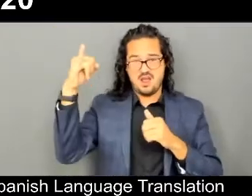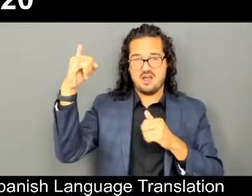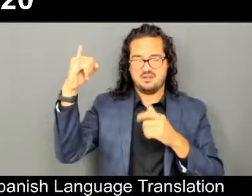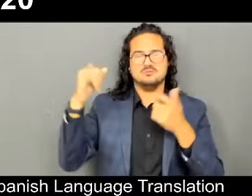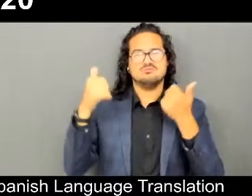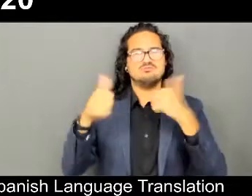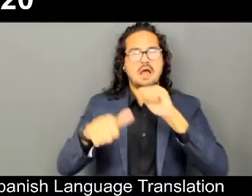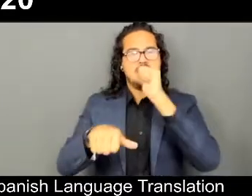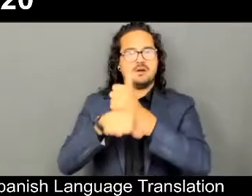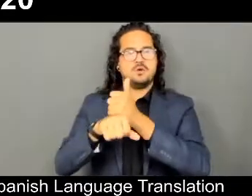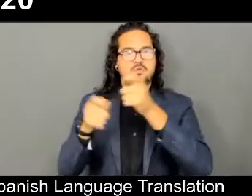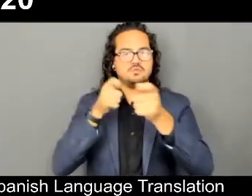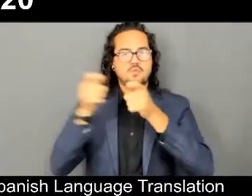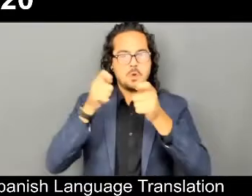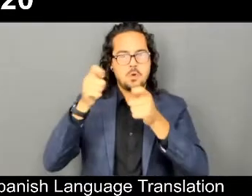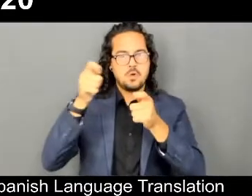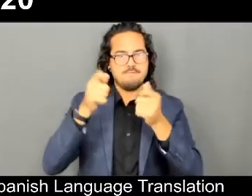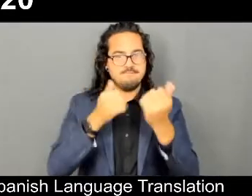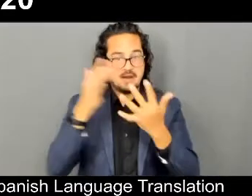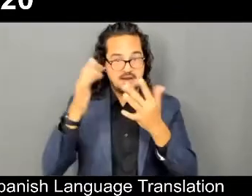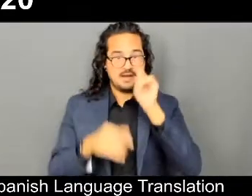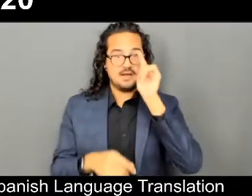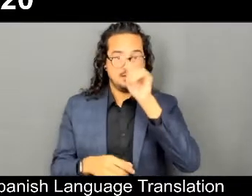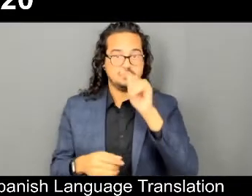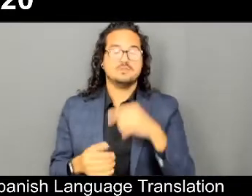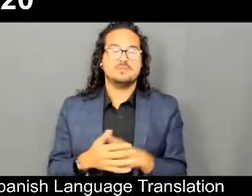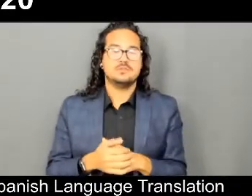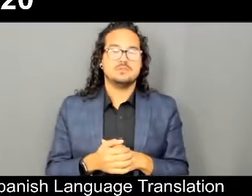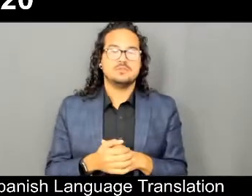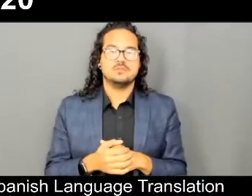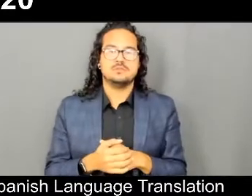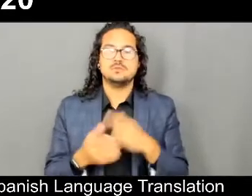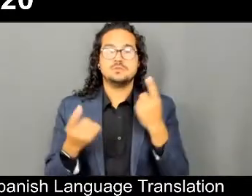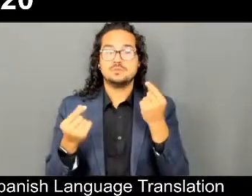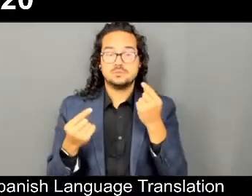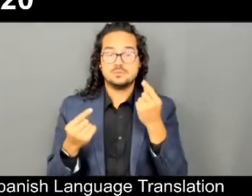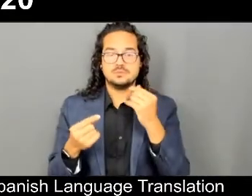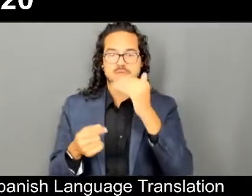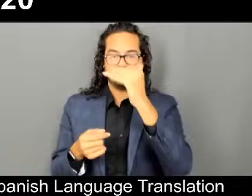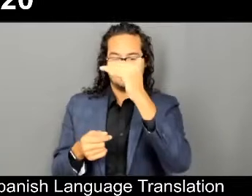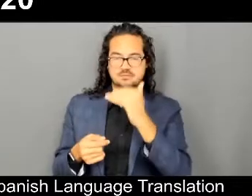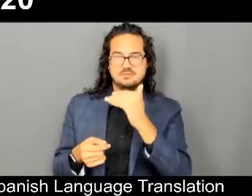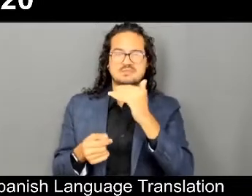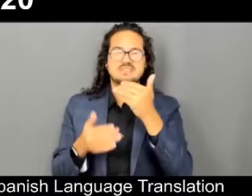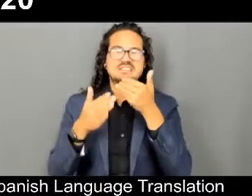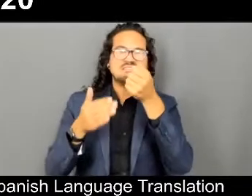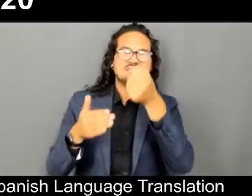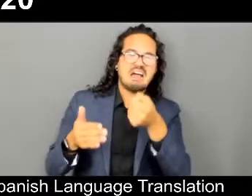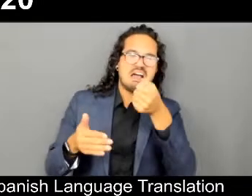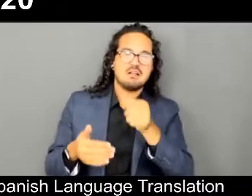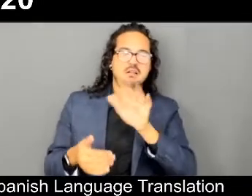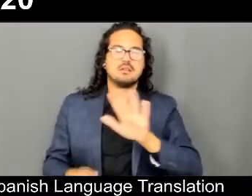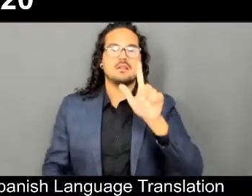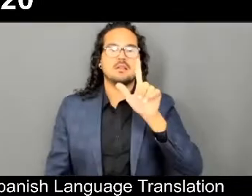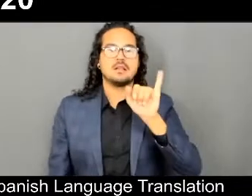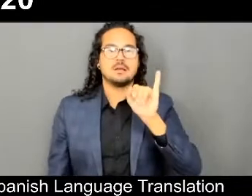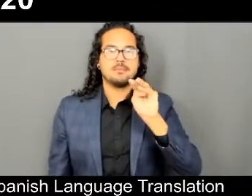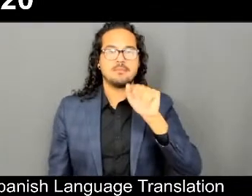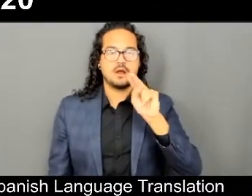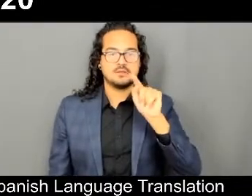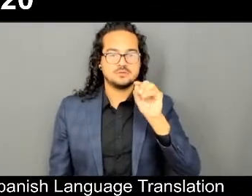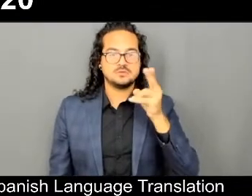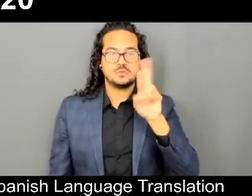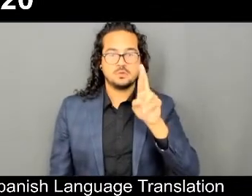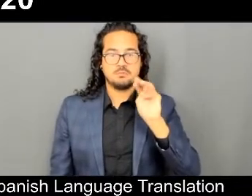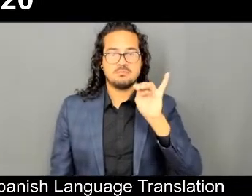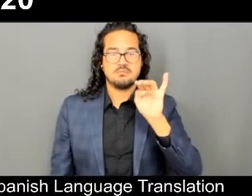south of the Limitor Road, doing some burning approximately, you know, a mile away from that. Basically, as we gently start to